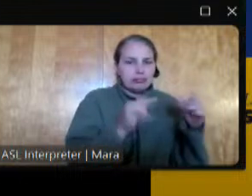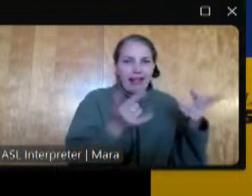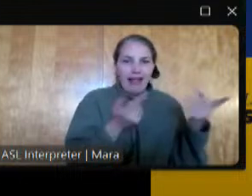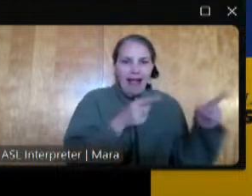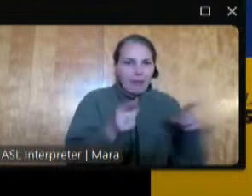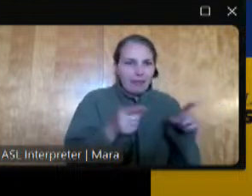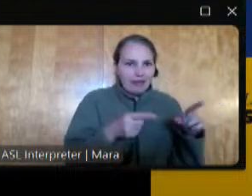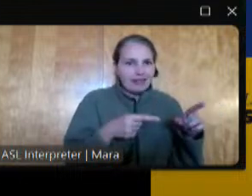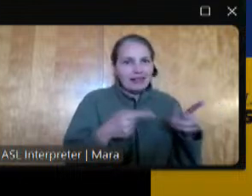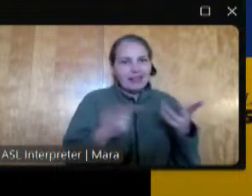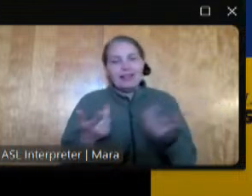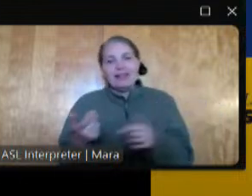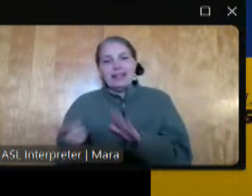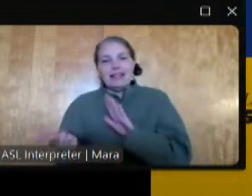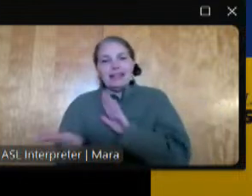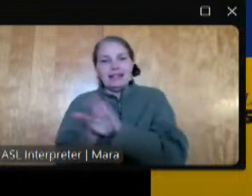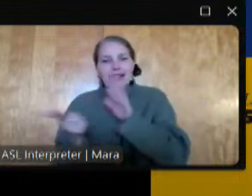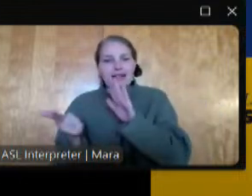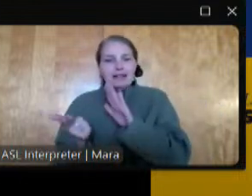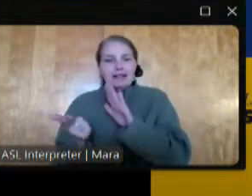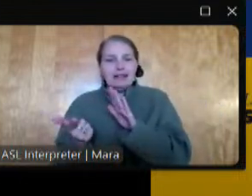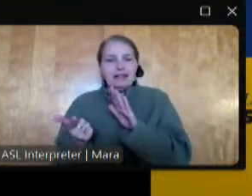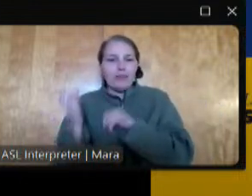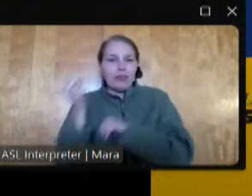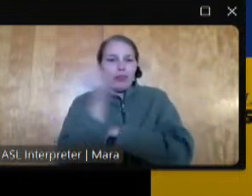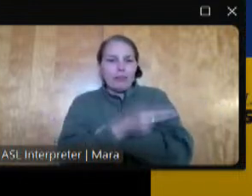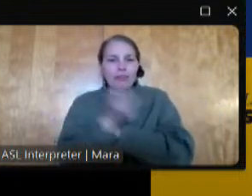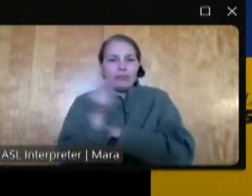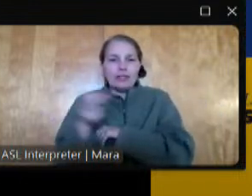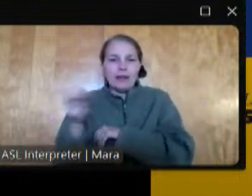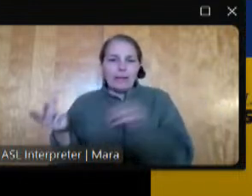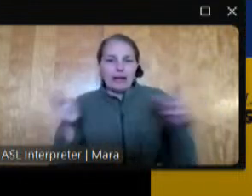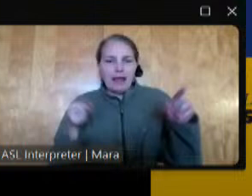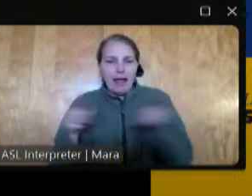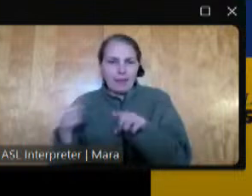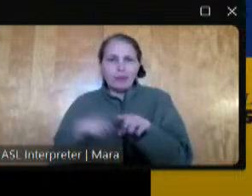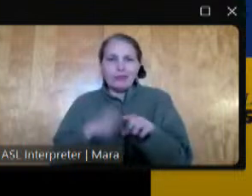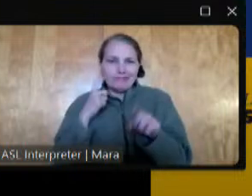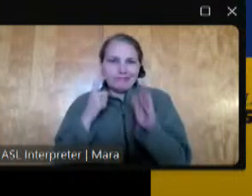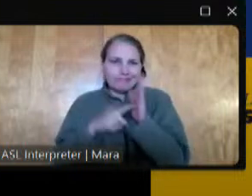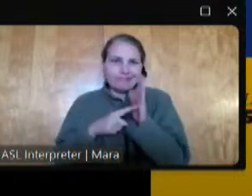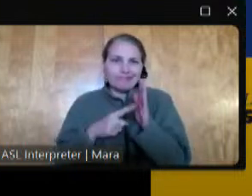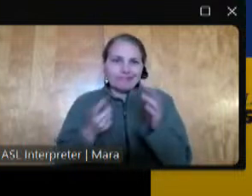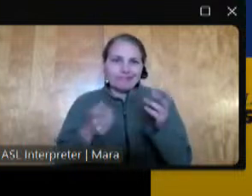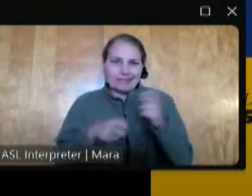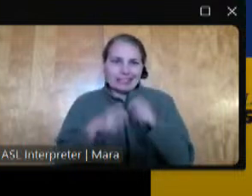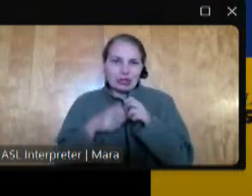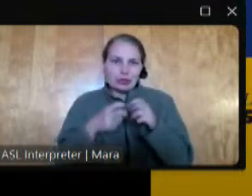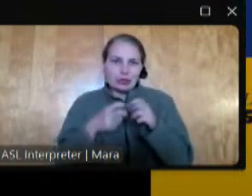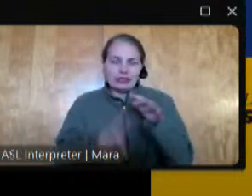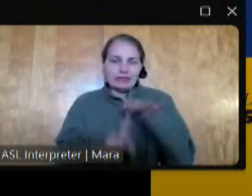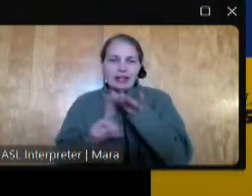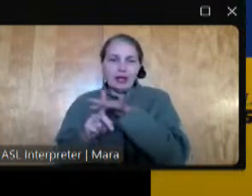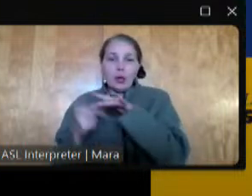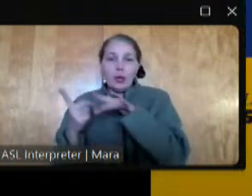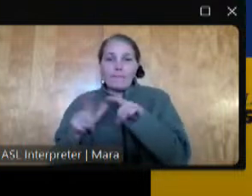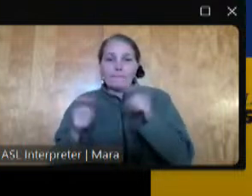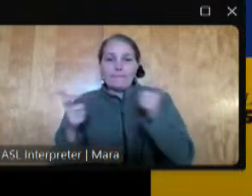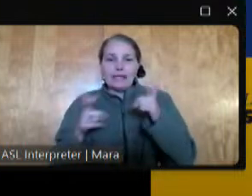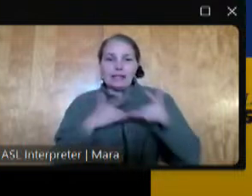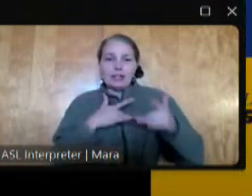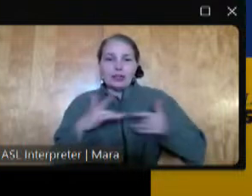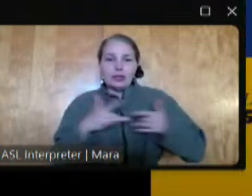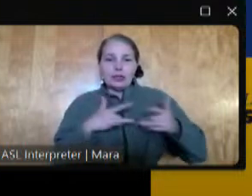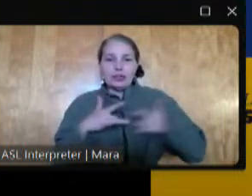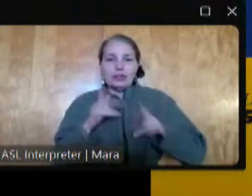are occurring. Legal dumping, we've already seen some of those issues. One of the major concerns we have are squatting